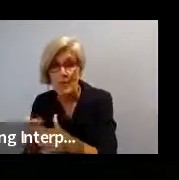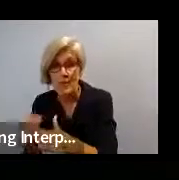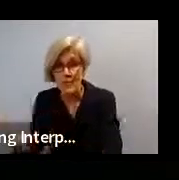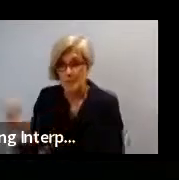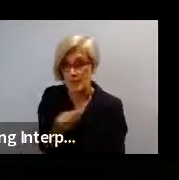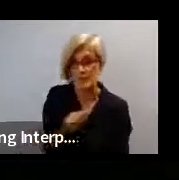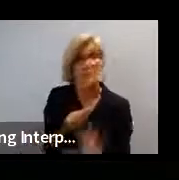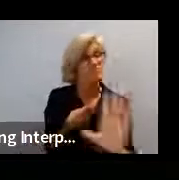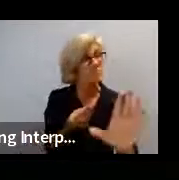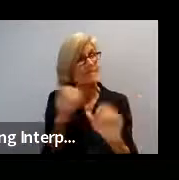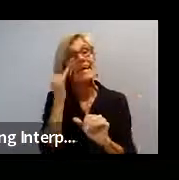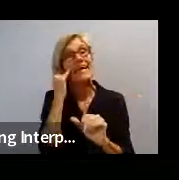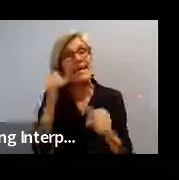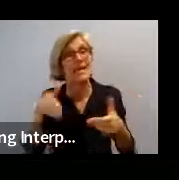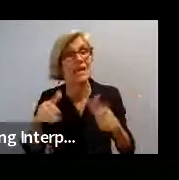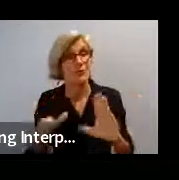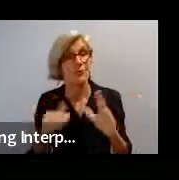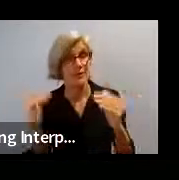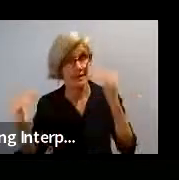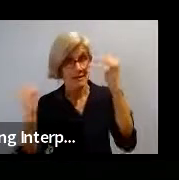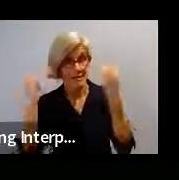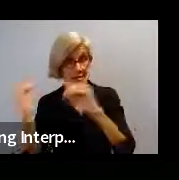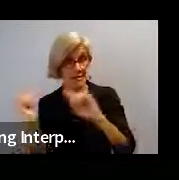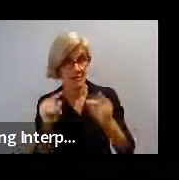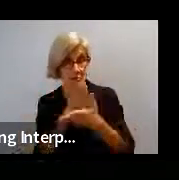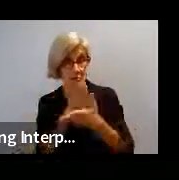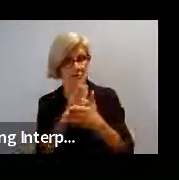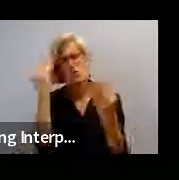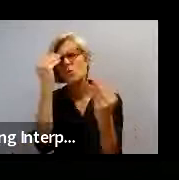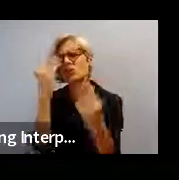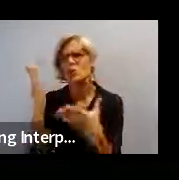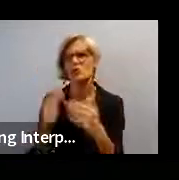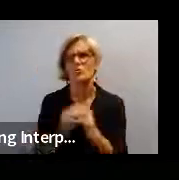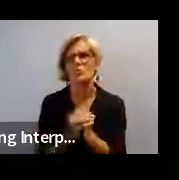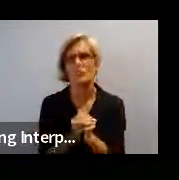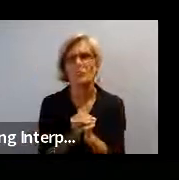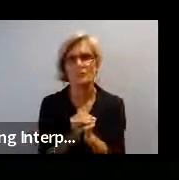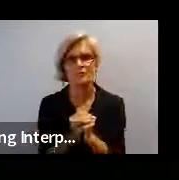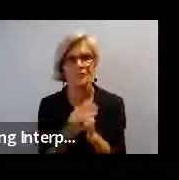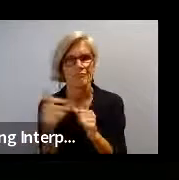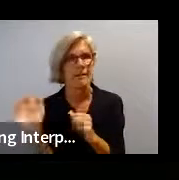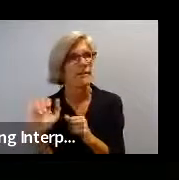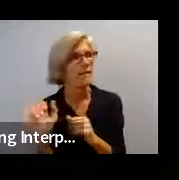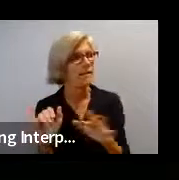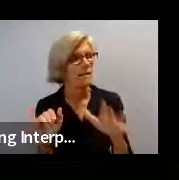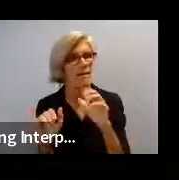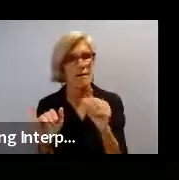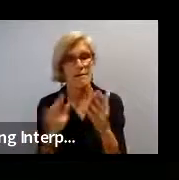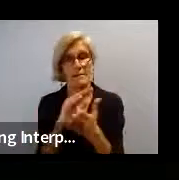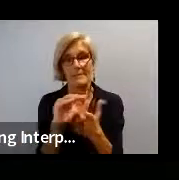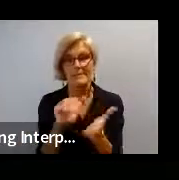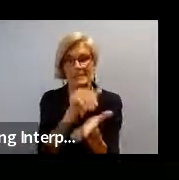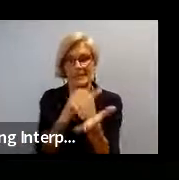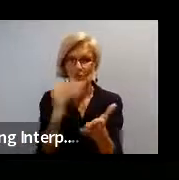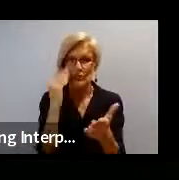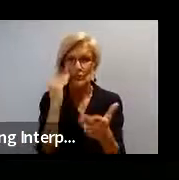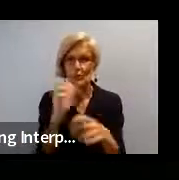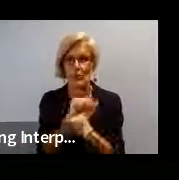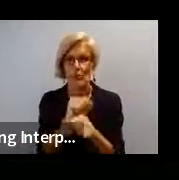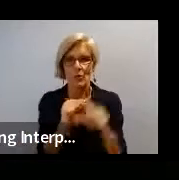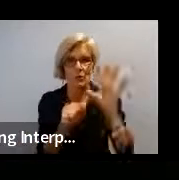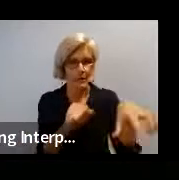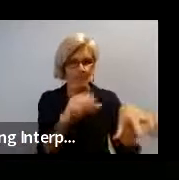will let you know what opportunities you will have to help out in the classroom. For example, centers where we work in small